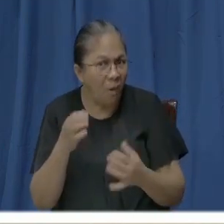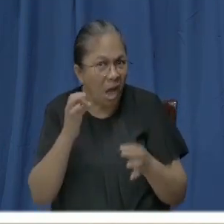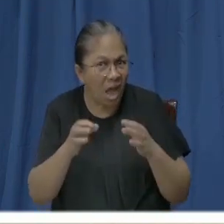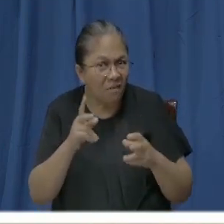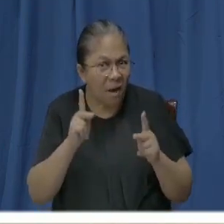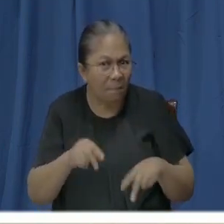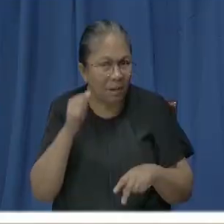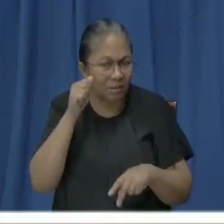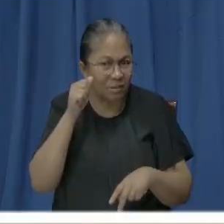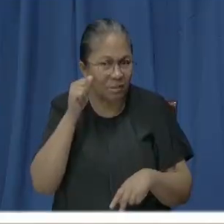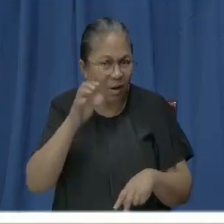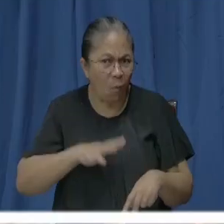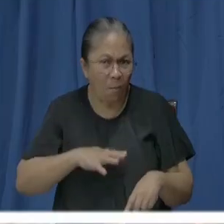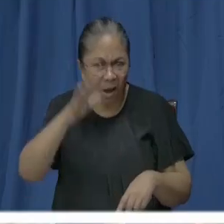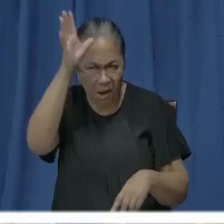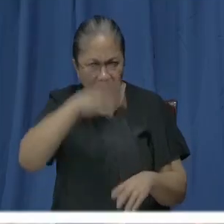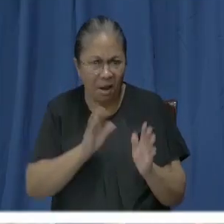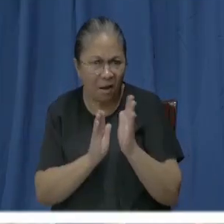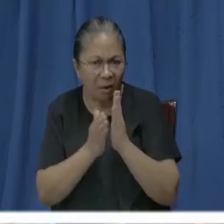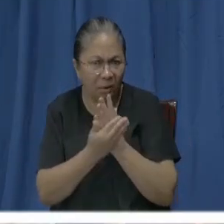today,